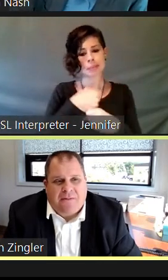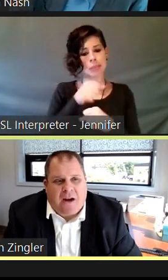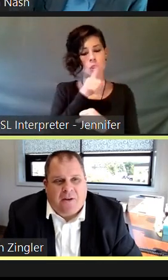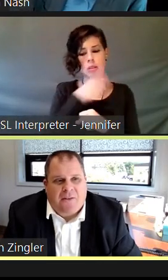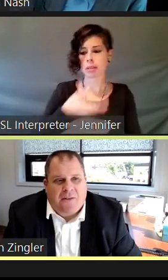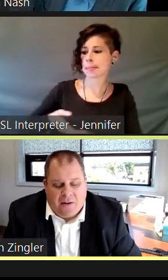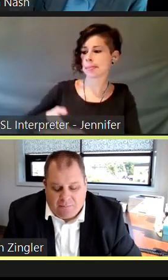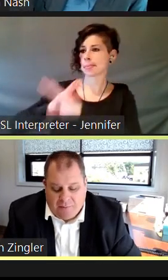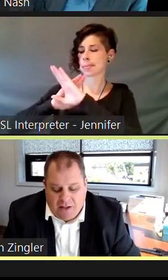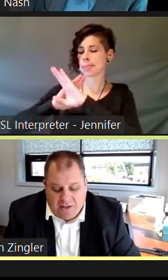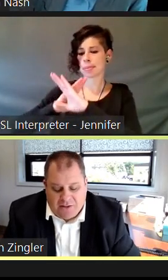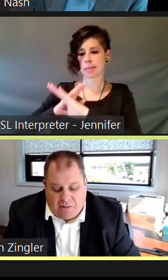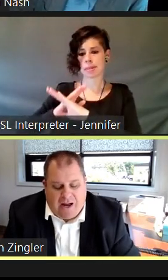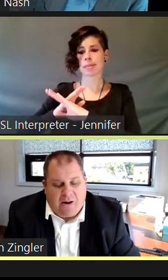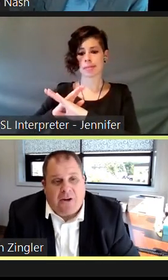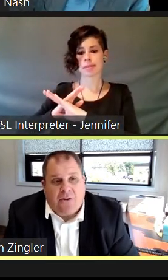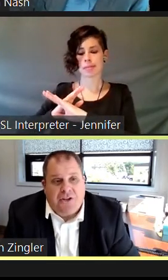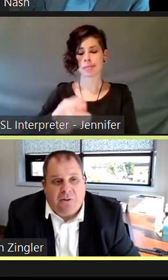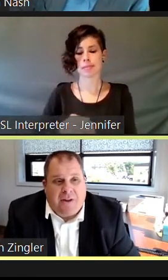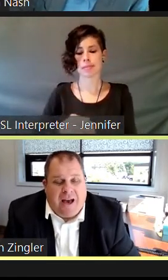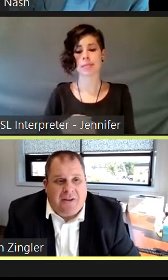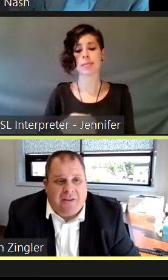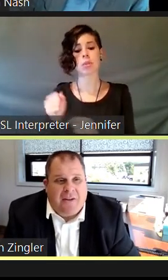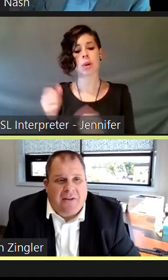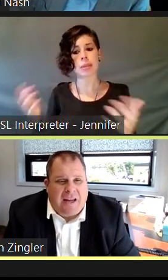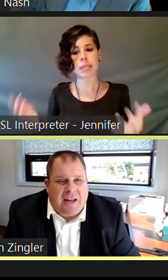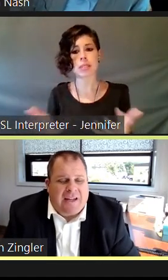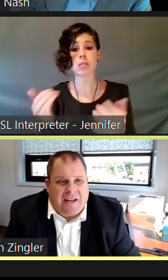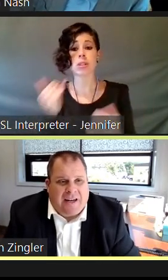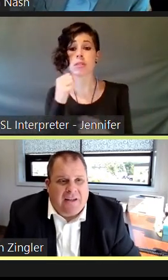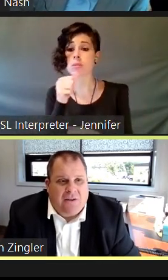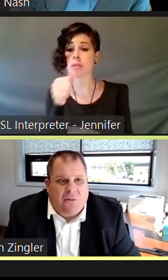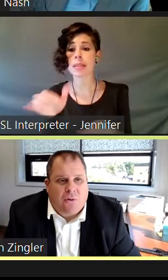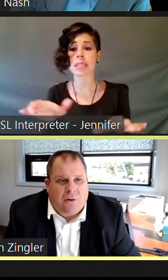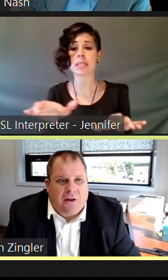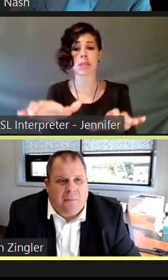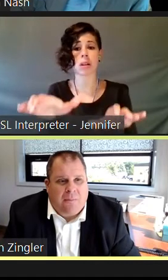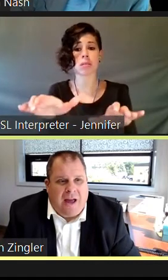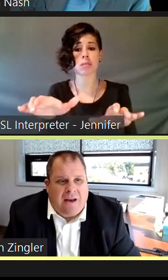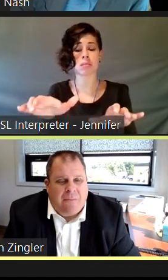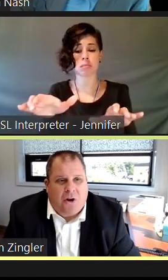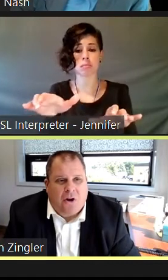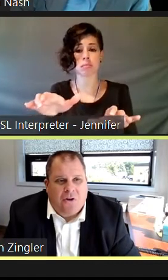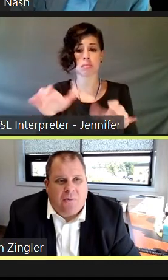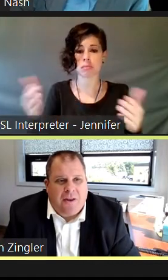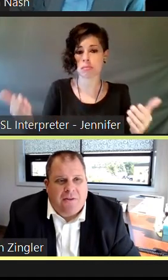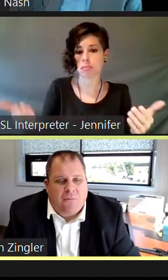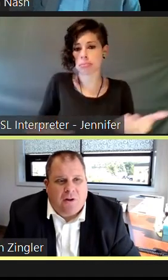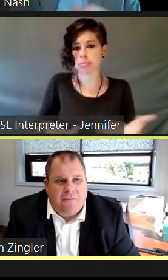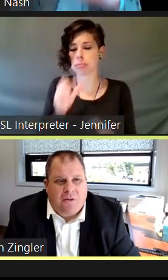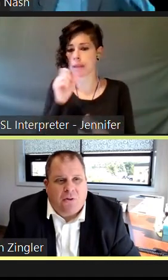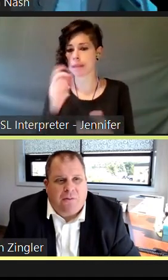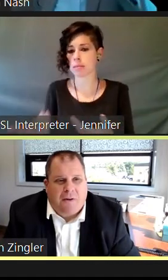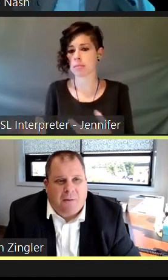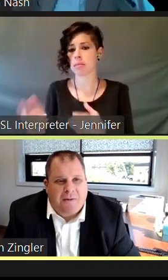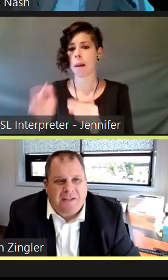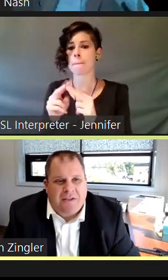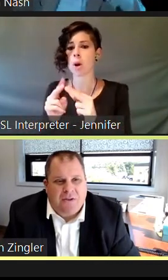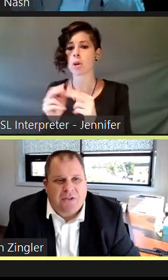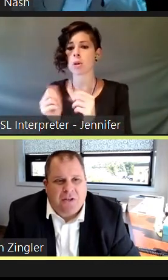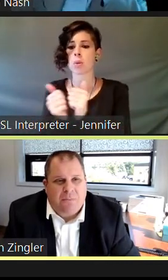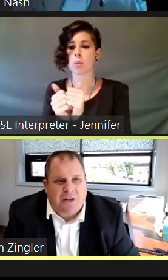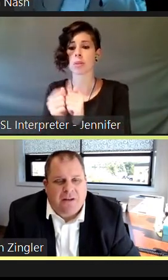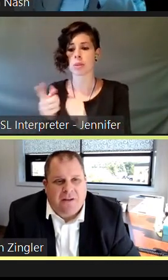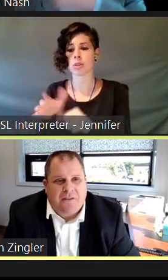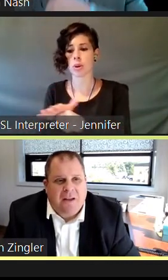to this virus. So I would encourage you, if you haven't done a clinic or haven't partnered with one of your local pharmacies, to